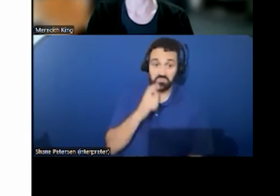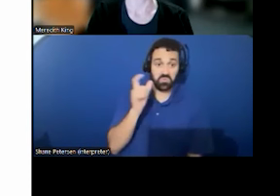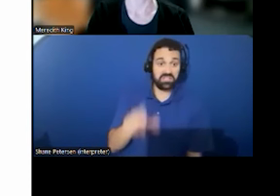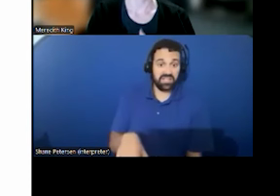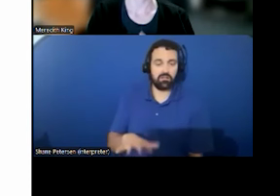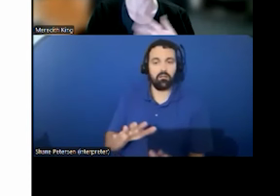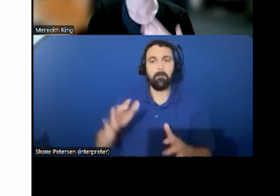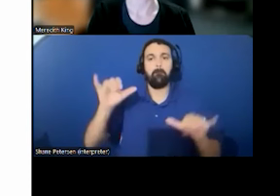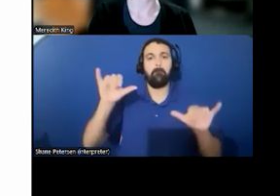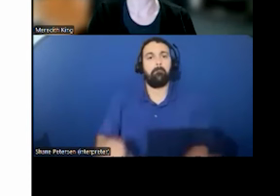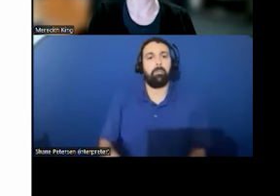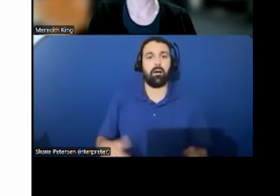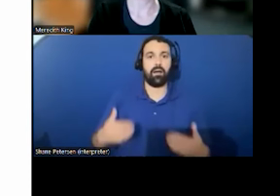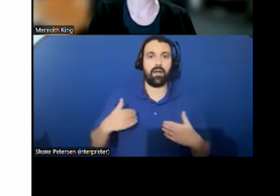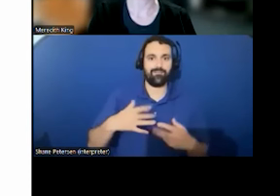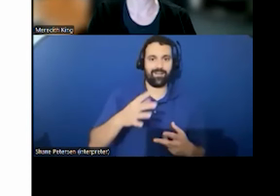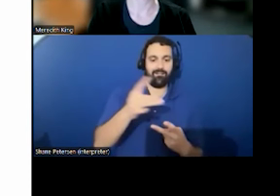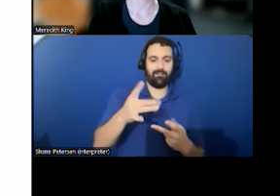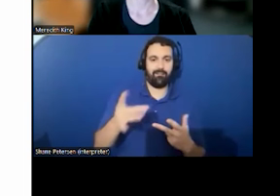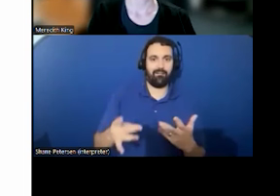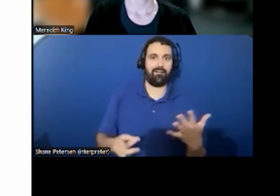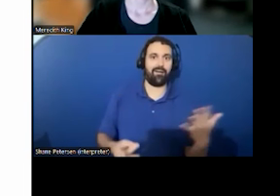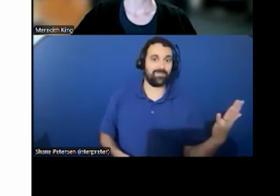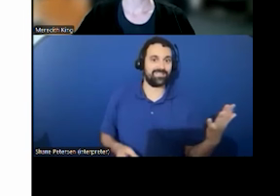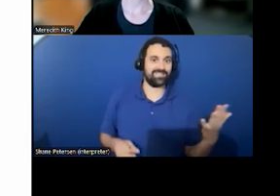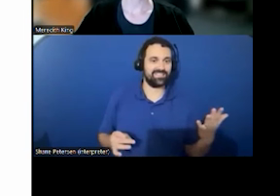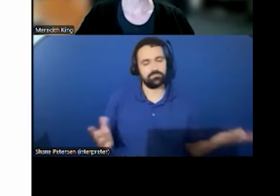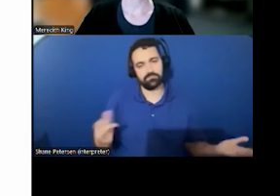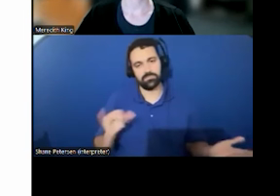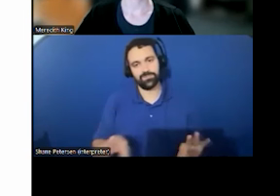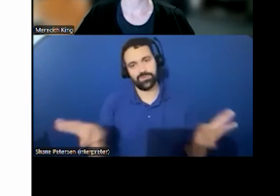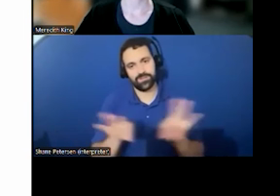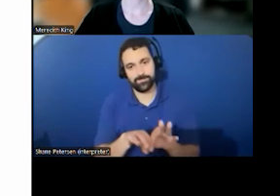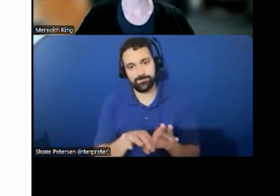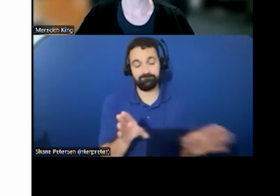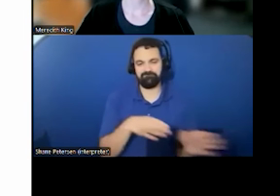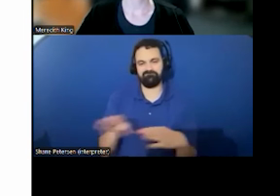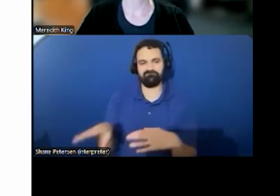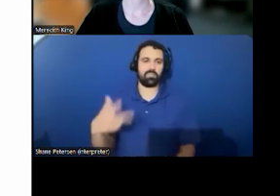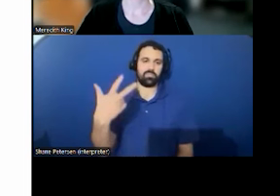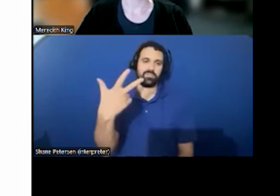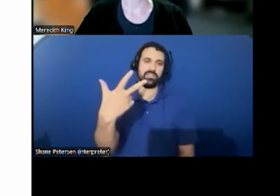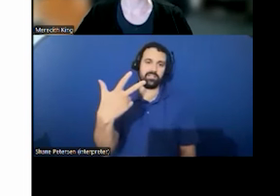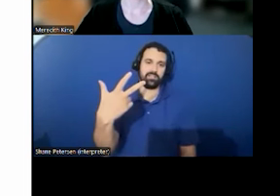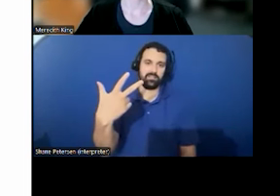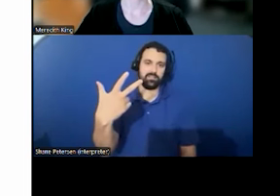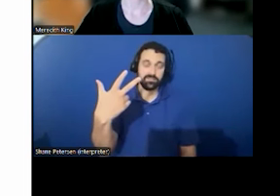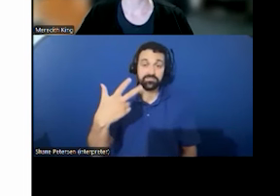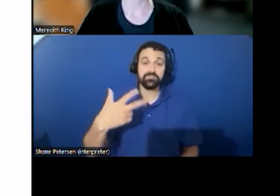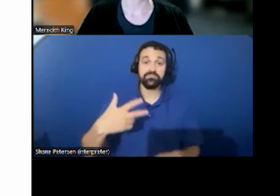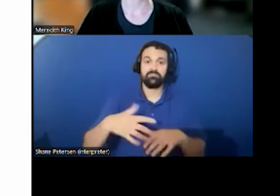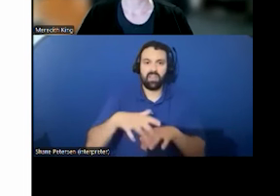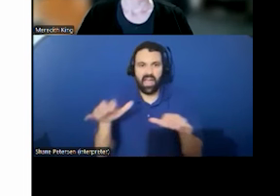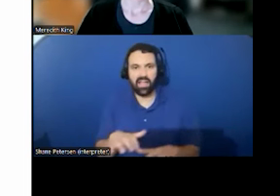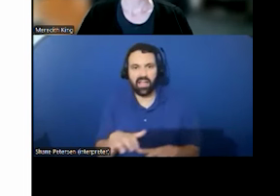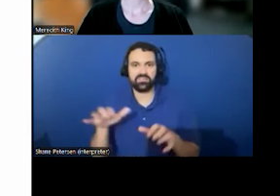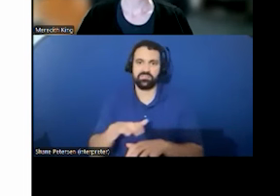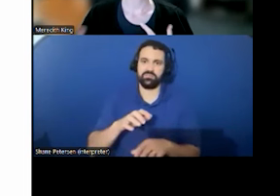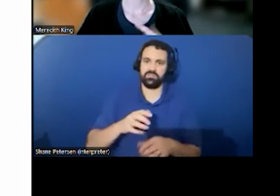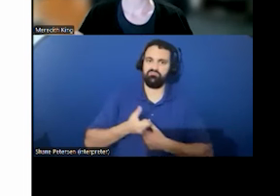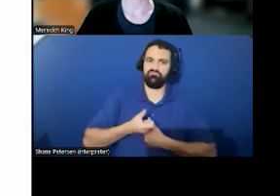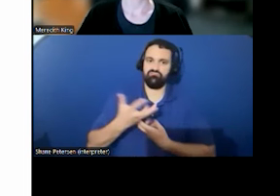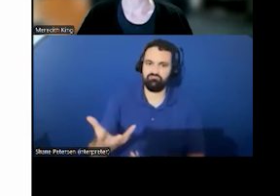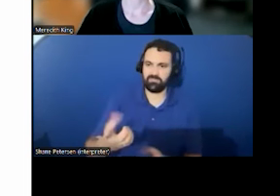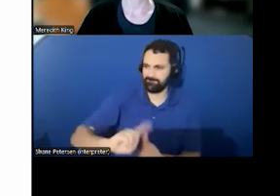them that choice, those multiple means. And then principle three, multiple means of action and expression. Action